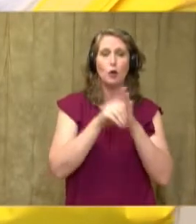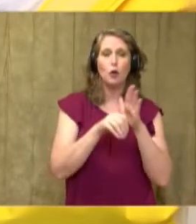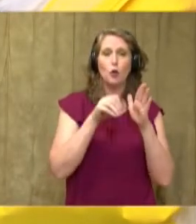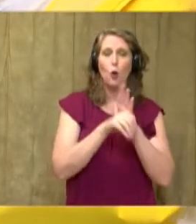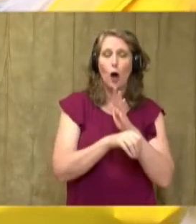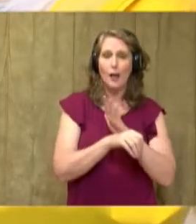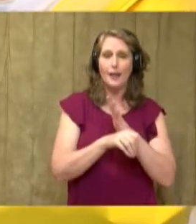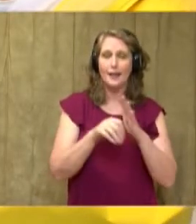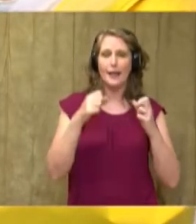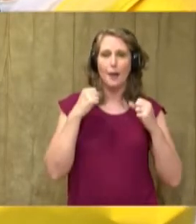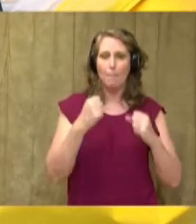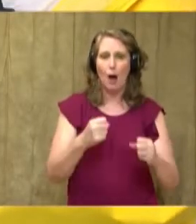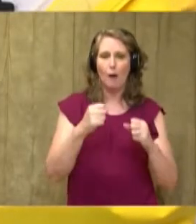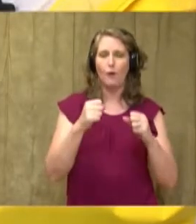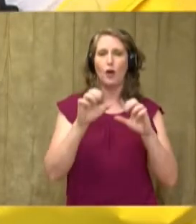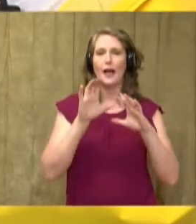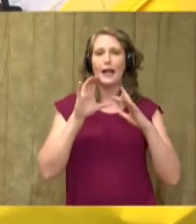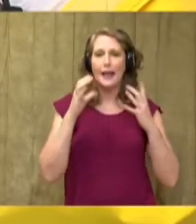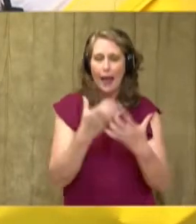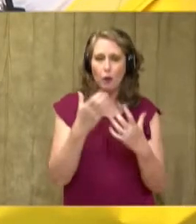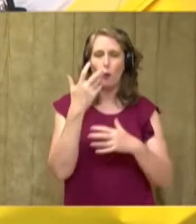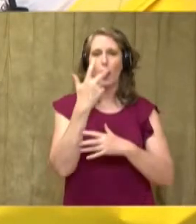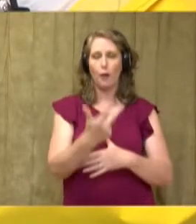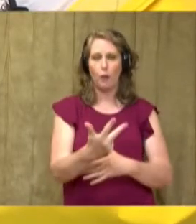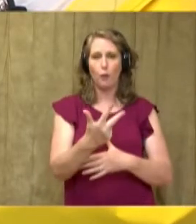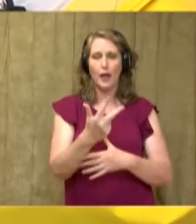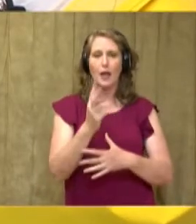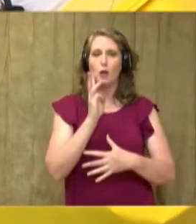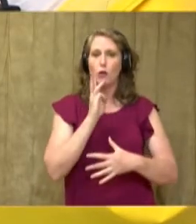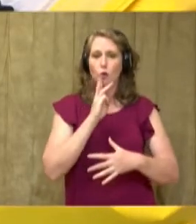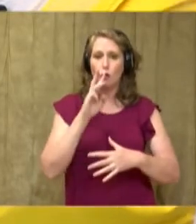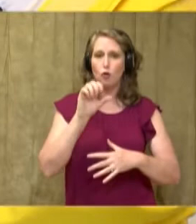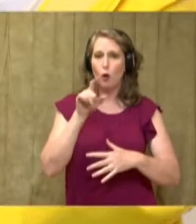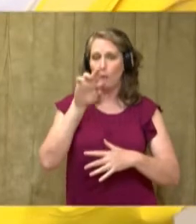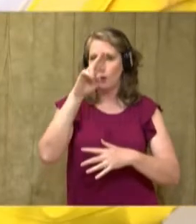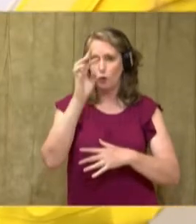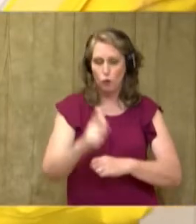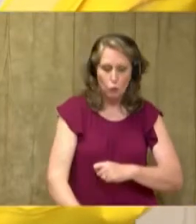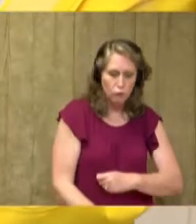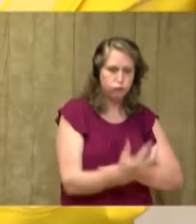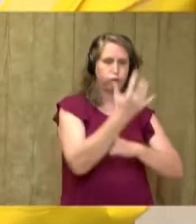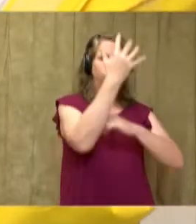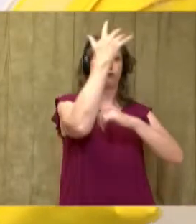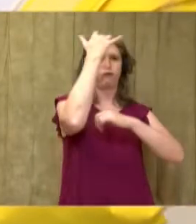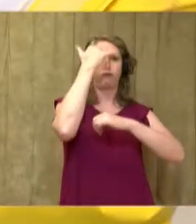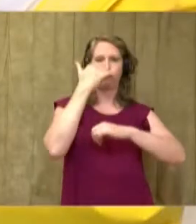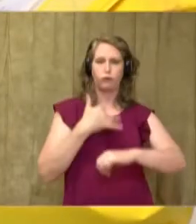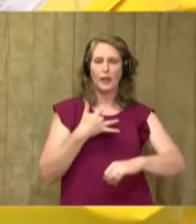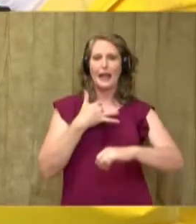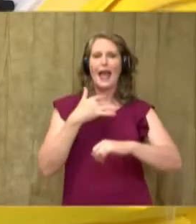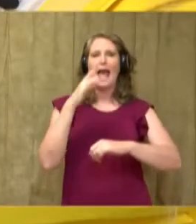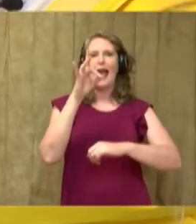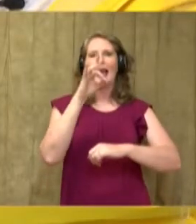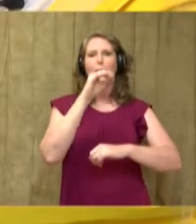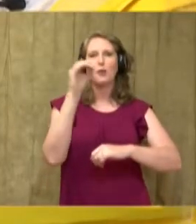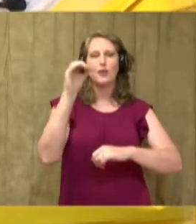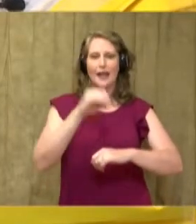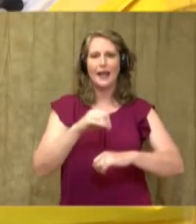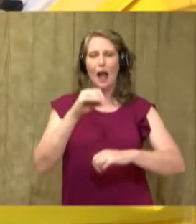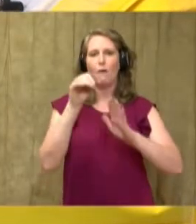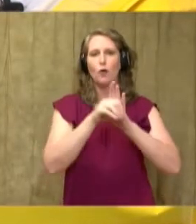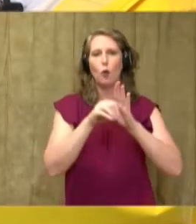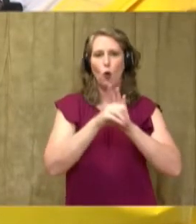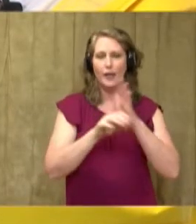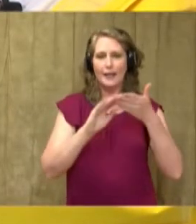powerful Category 3 hurricane. Storm surges resulted in the flooding of 80% of New Orleans. More than 1